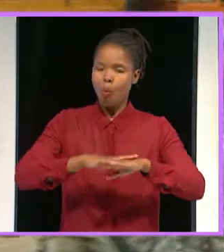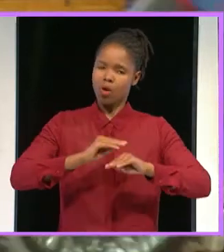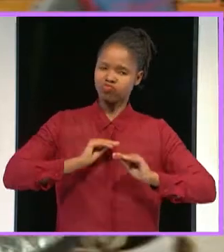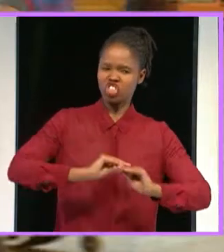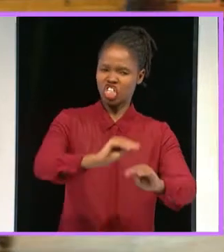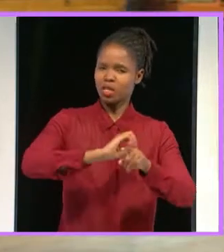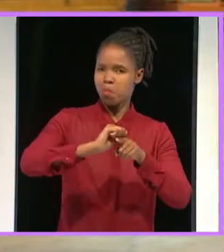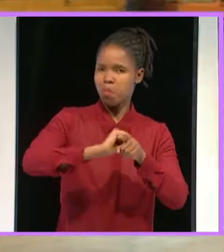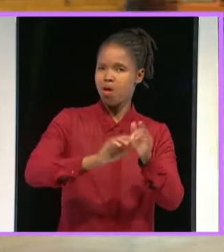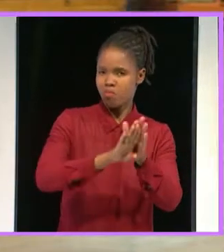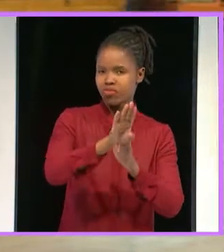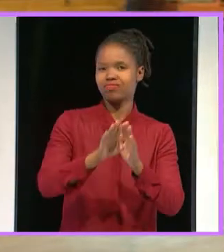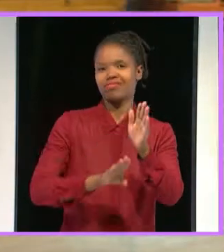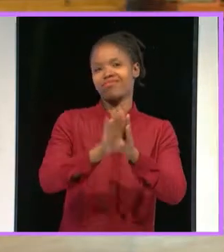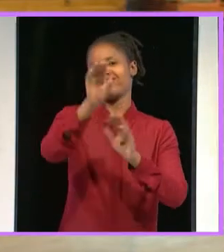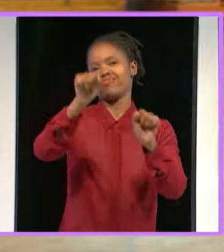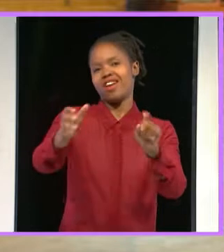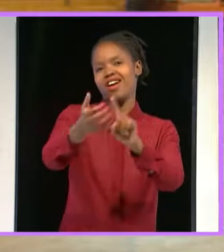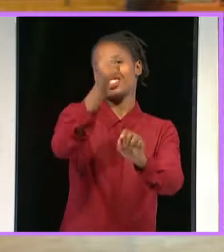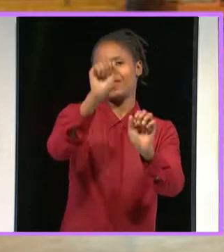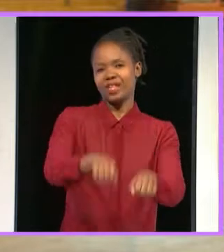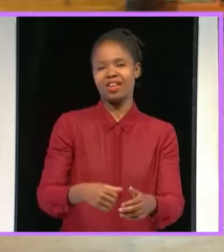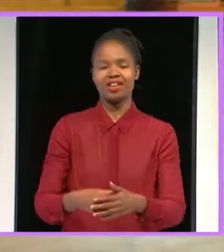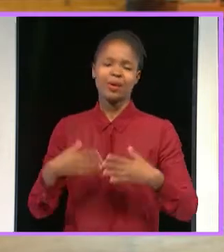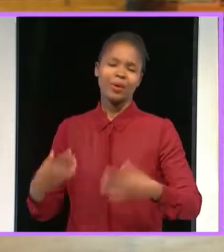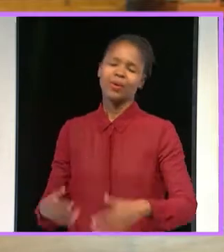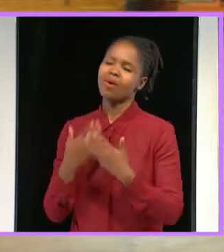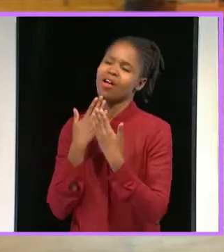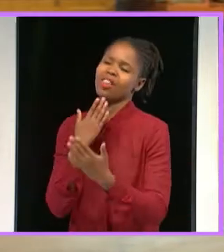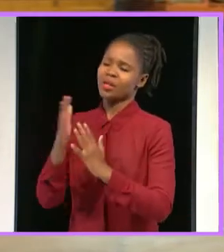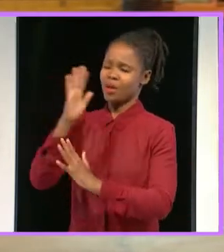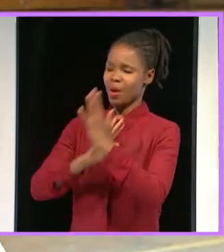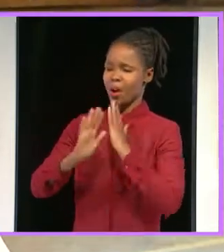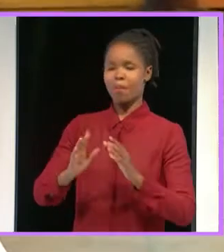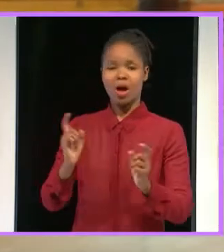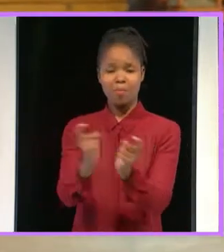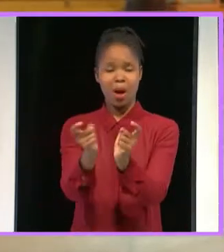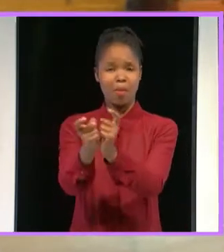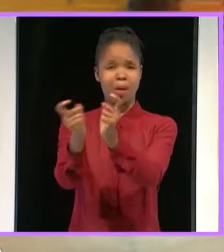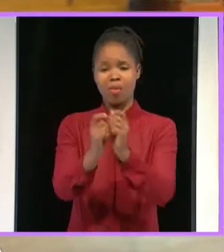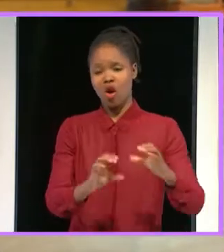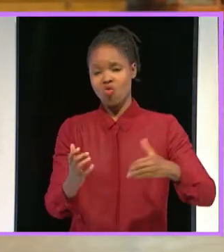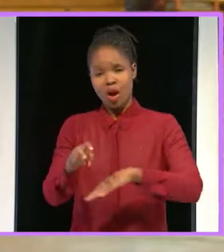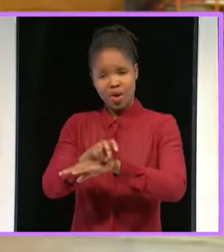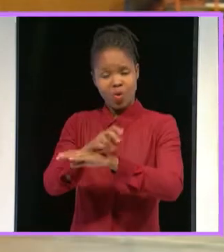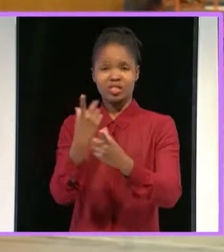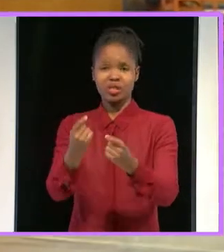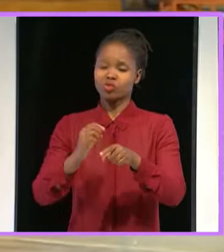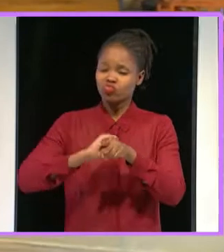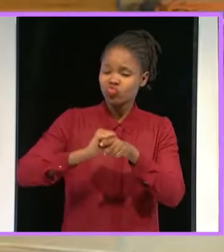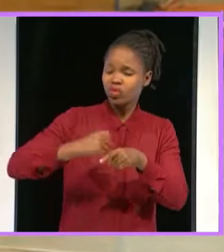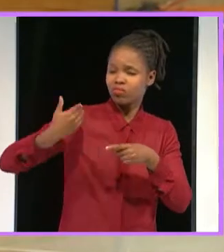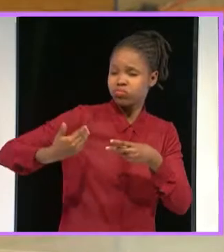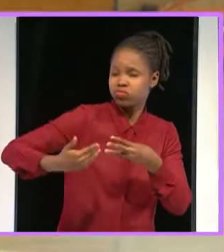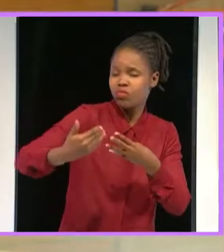forward. All right, thank you so much, and we wish you guys all the best with the rugby league, and again, all of the training sessions that are being